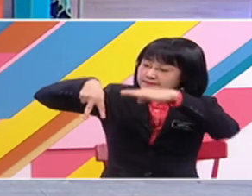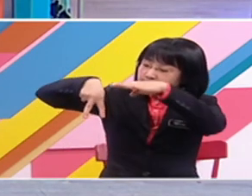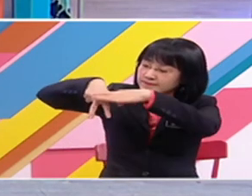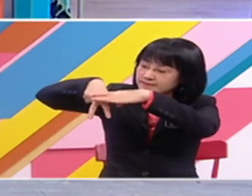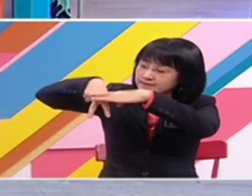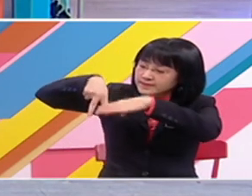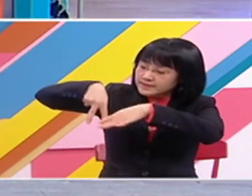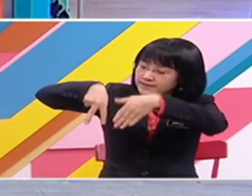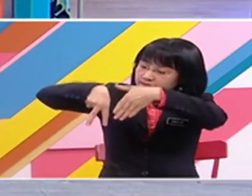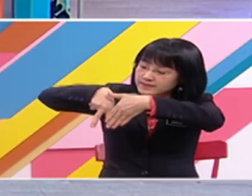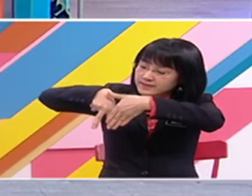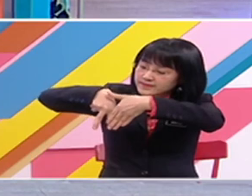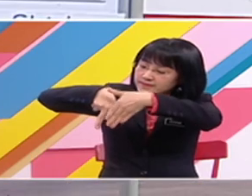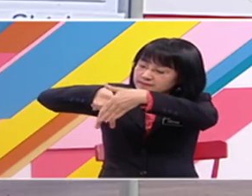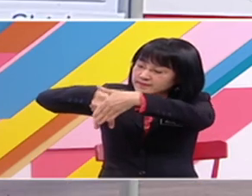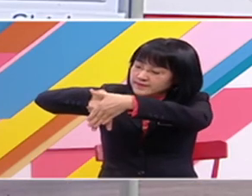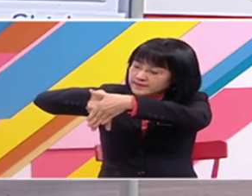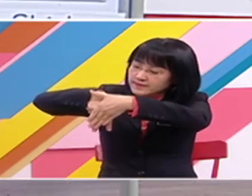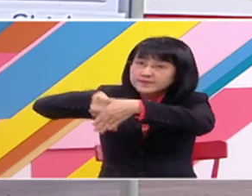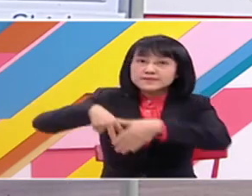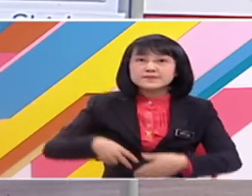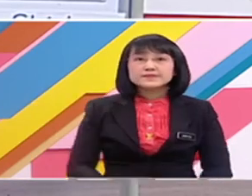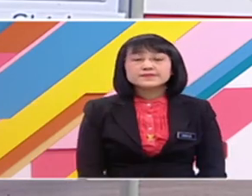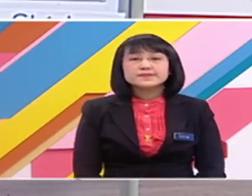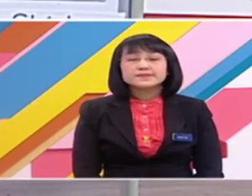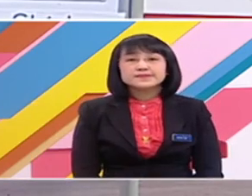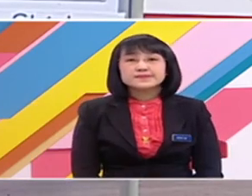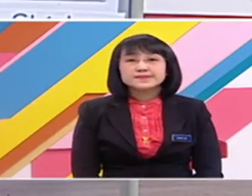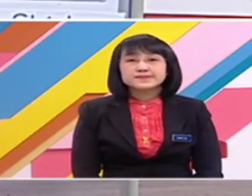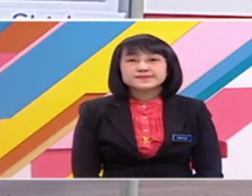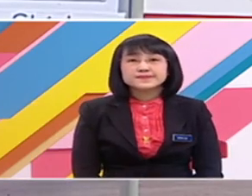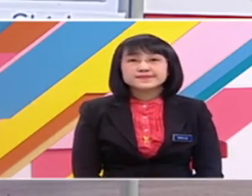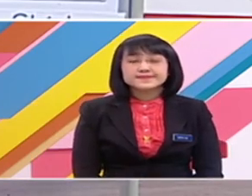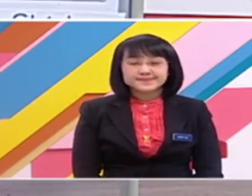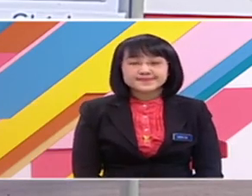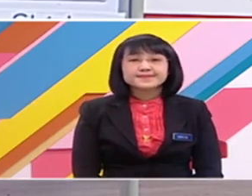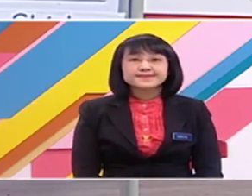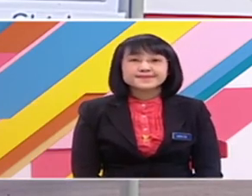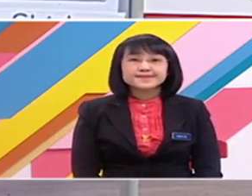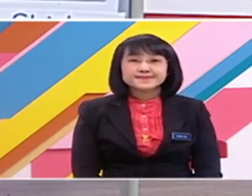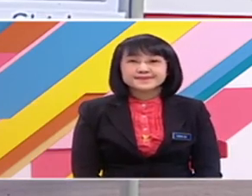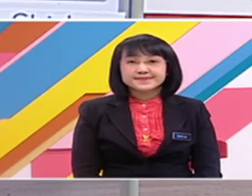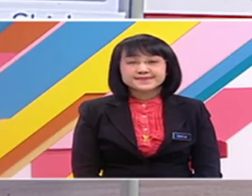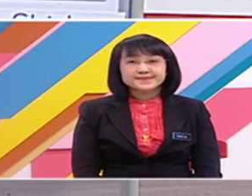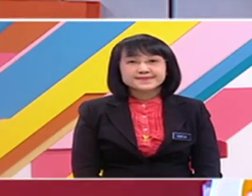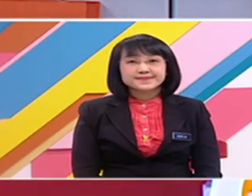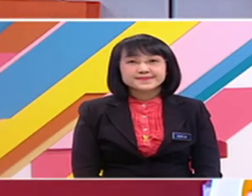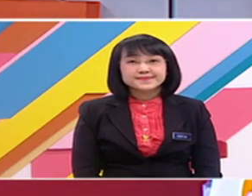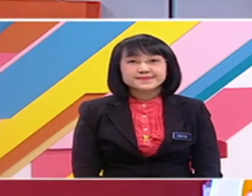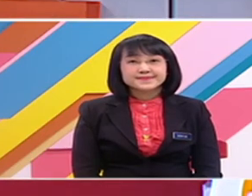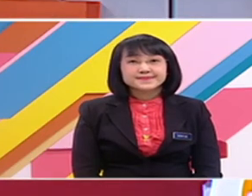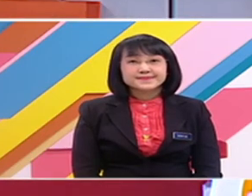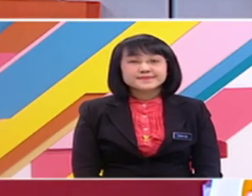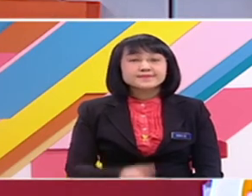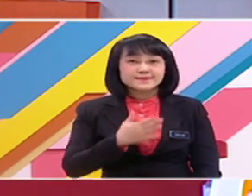Okay, hanging or fastened on your waist. And it cover your leg separately. Okay, teacher. Is it